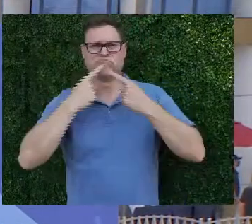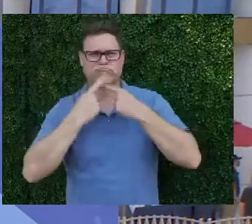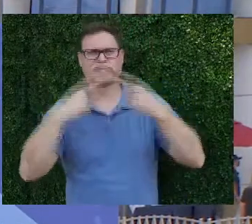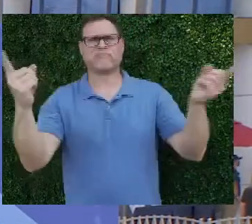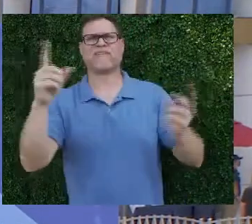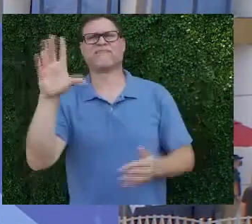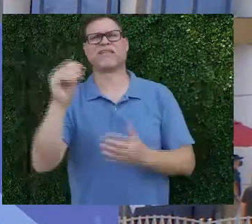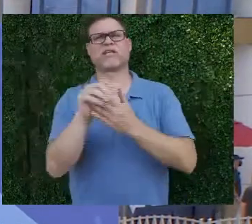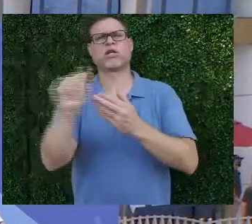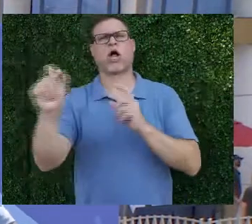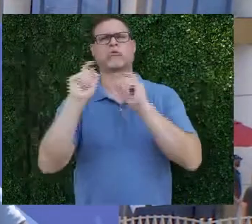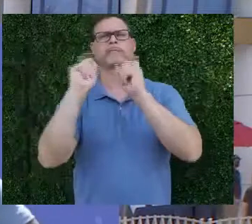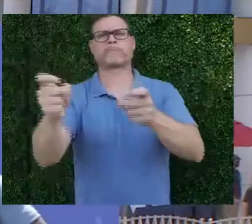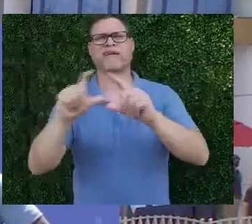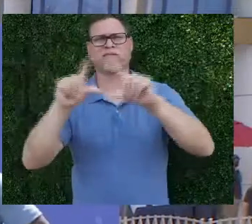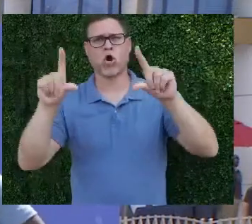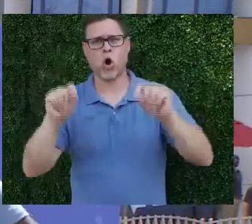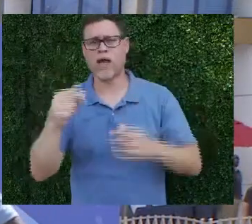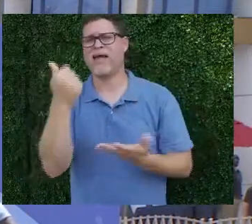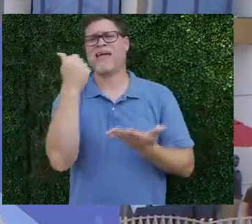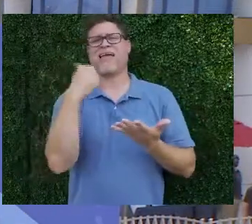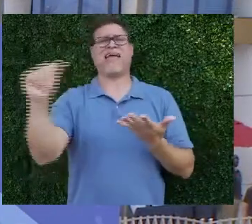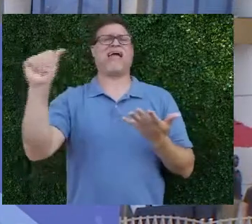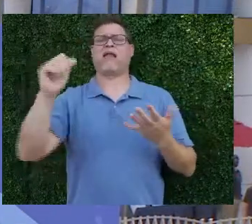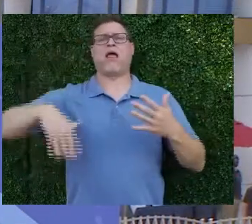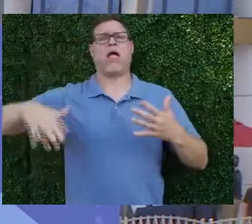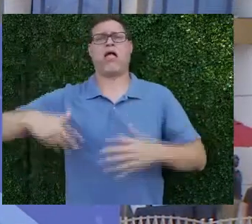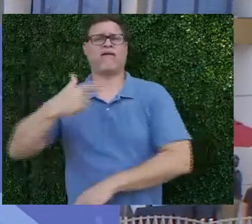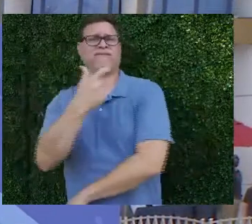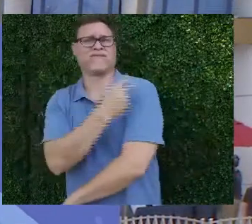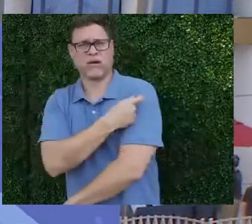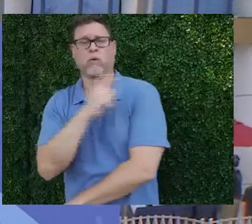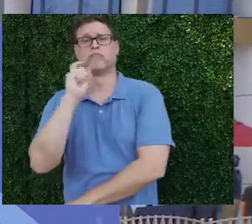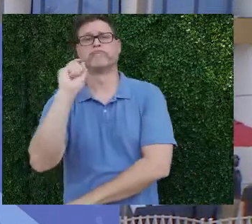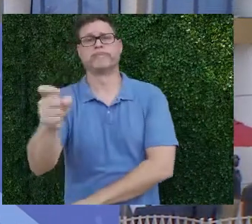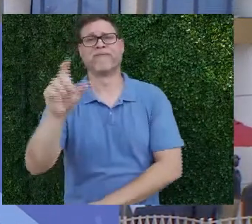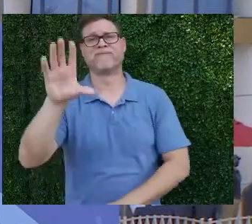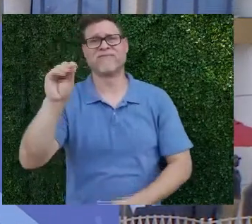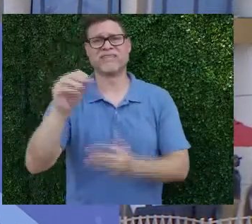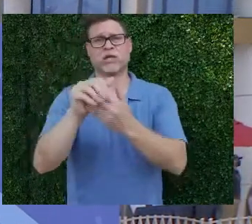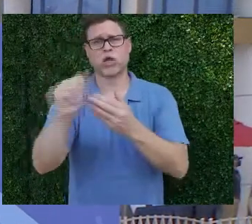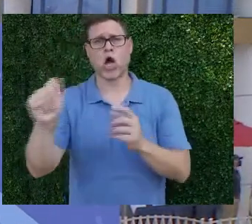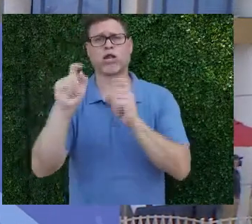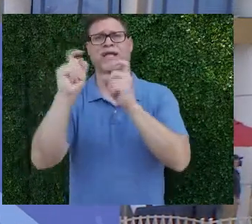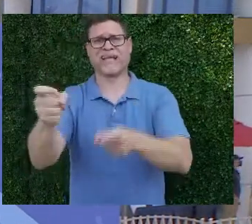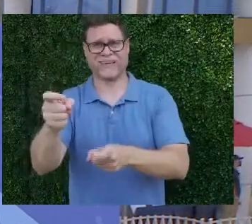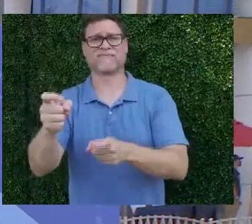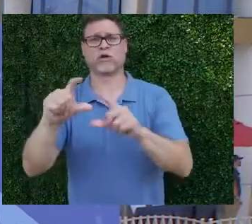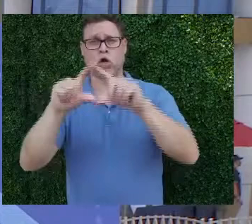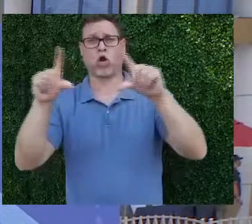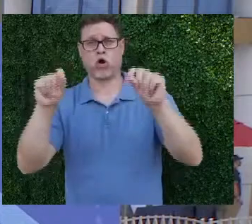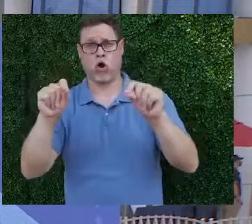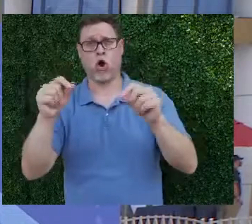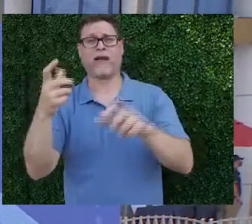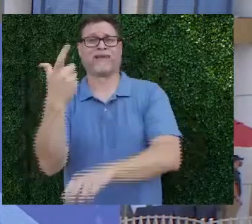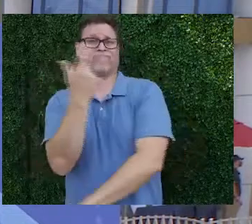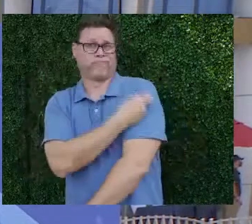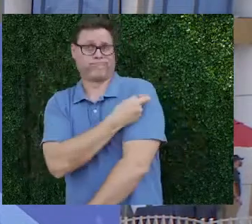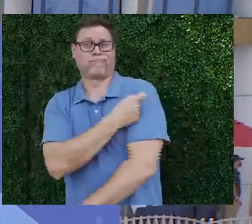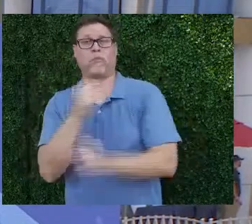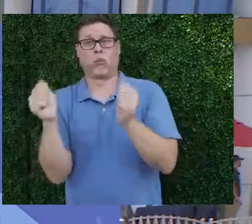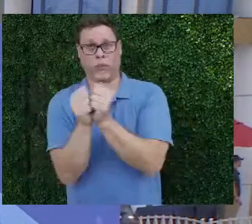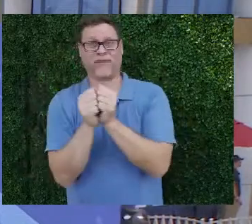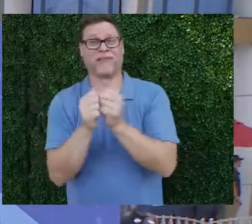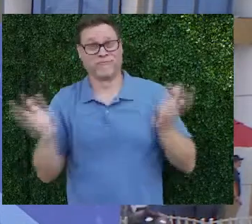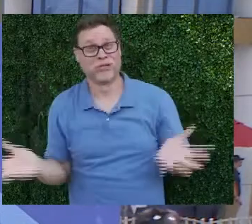doing $50 gift cards. By the way, anybody that hasn't been vaccinated will get $50 gift card upon getting vaccinated. We want to